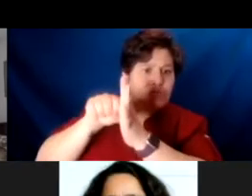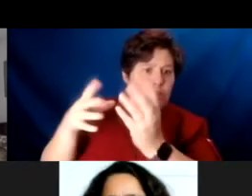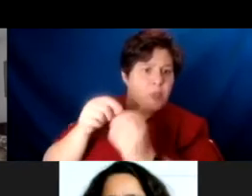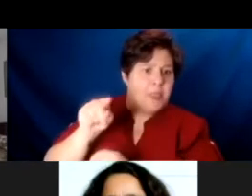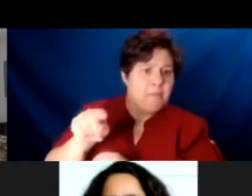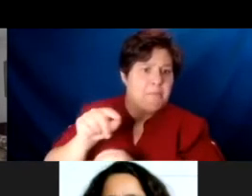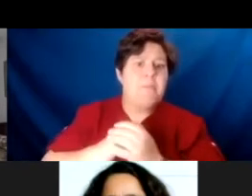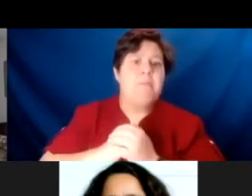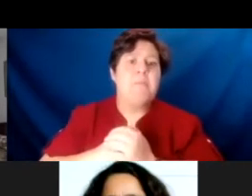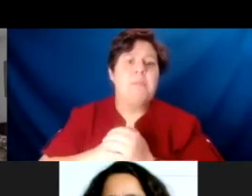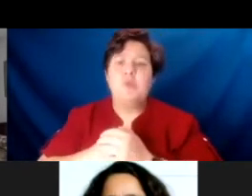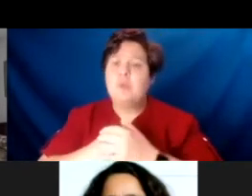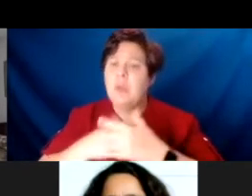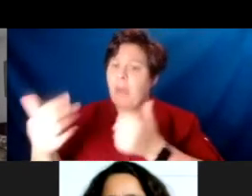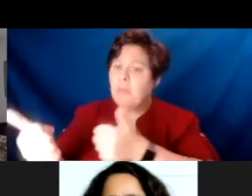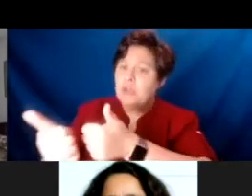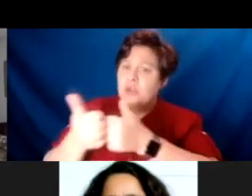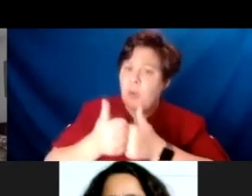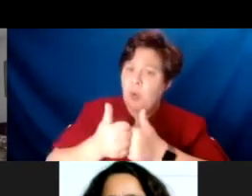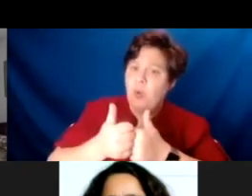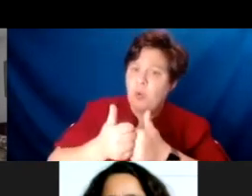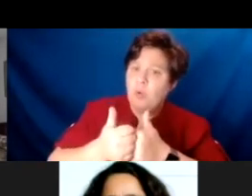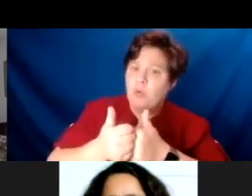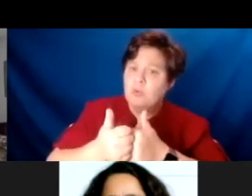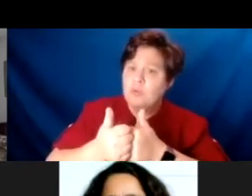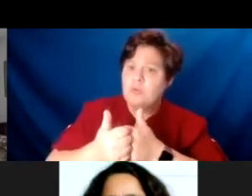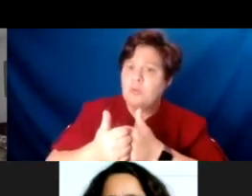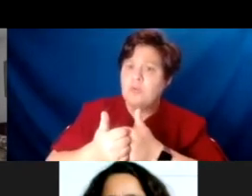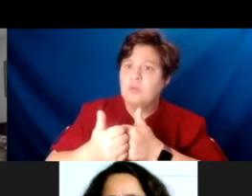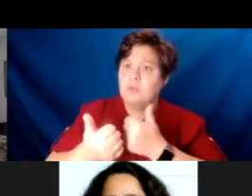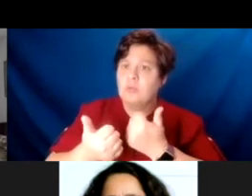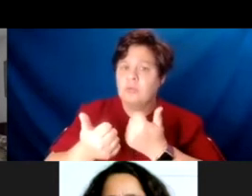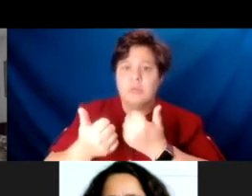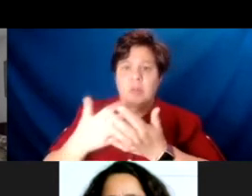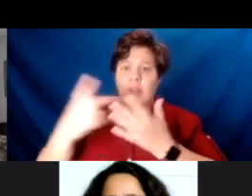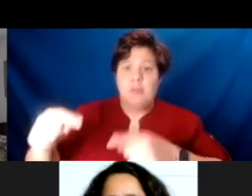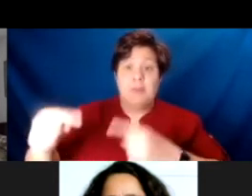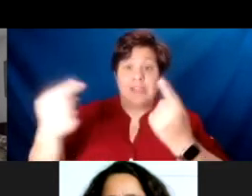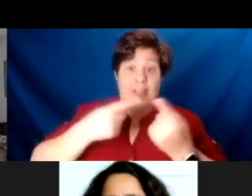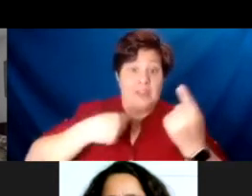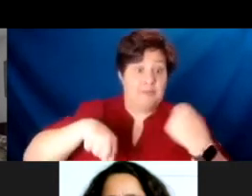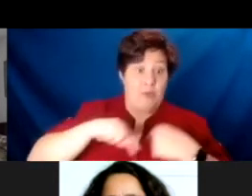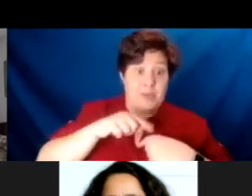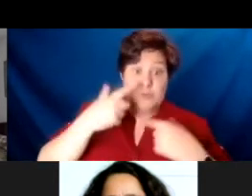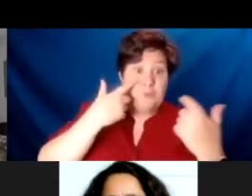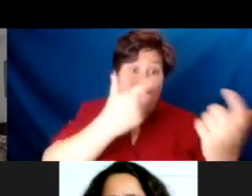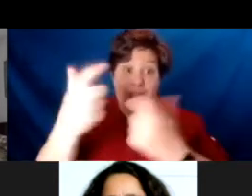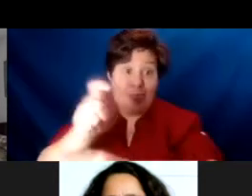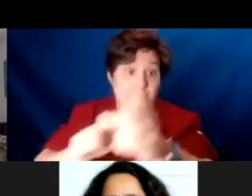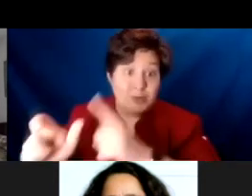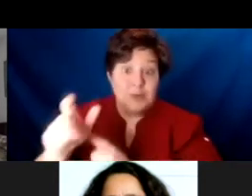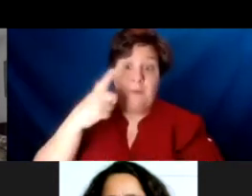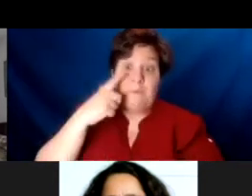just wondered how much support you could give in obviously the big challenge is for me is to find that community, to find those